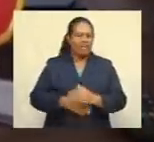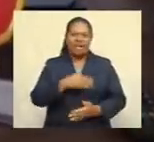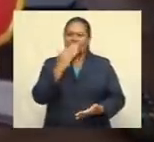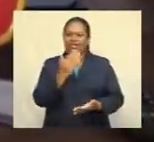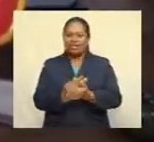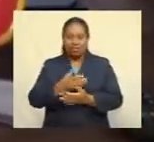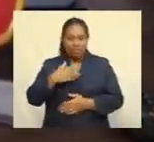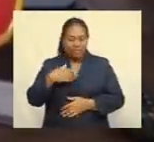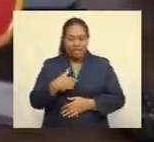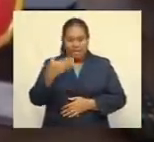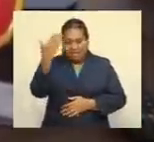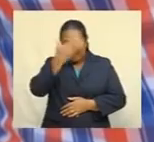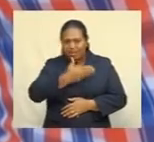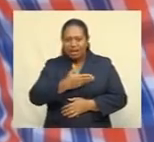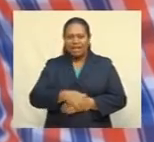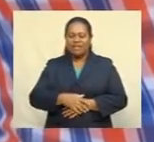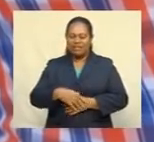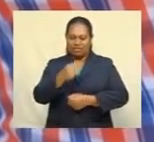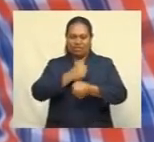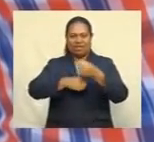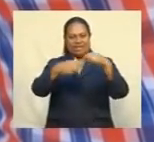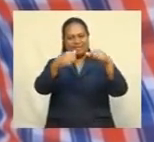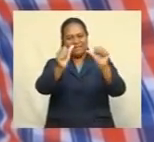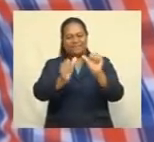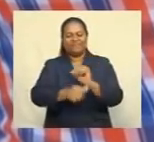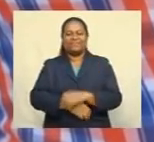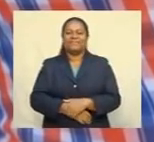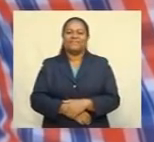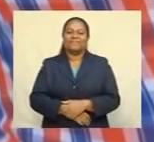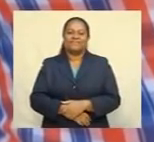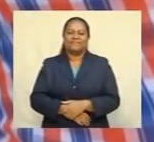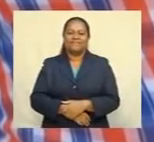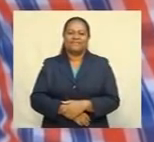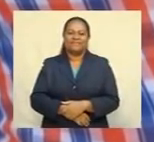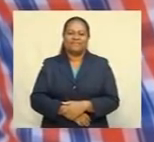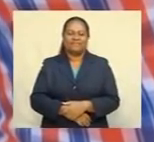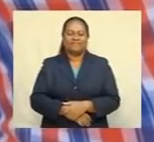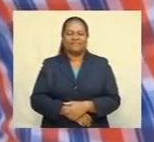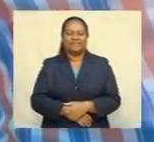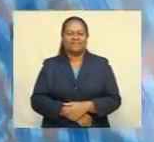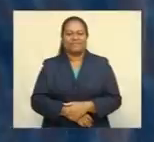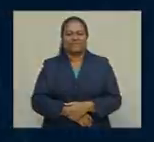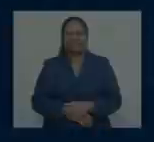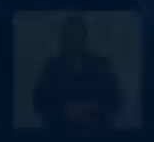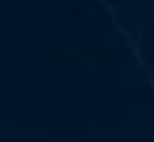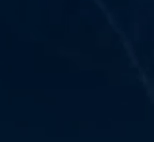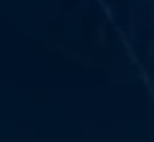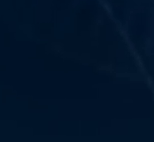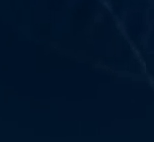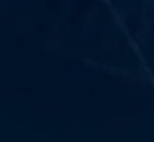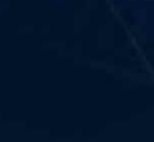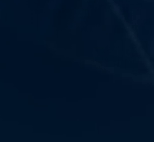his determination to succeed. Jeshulal, FBC News.